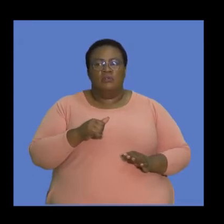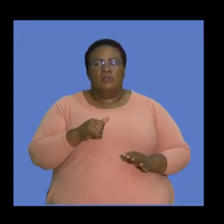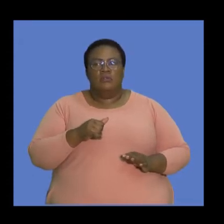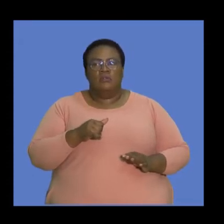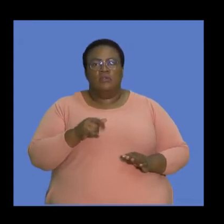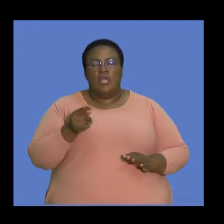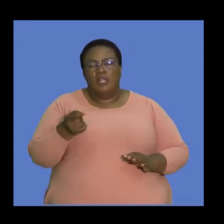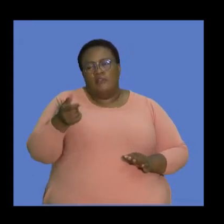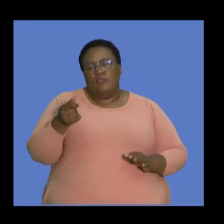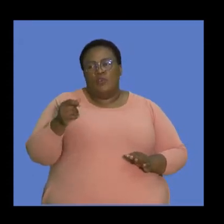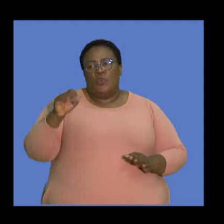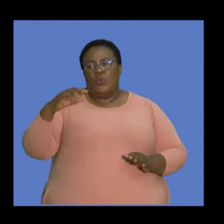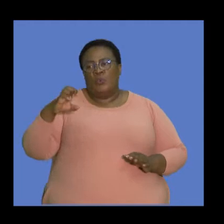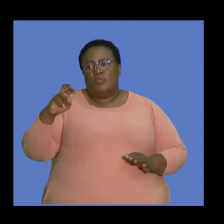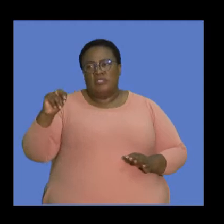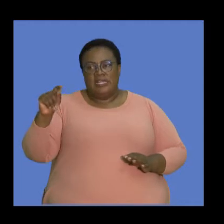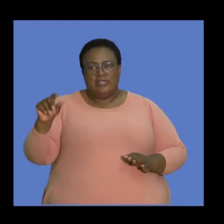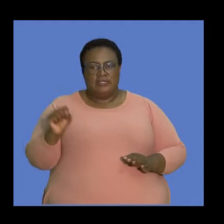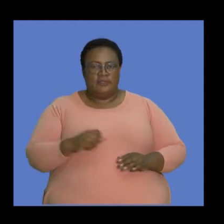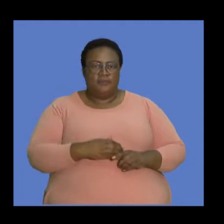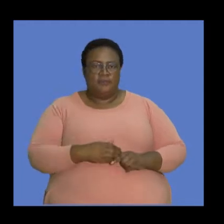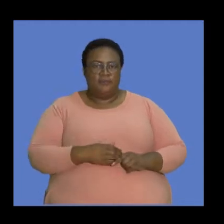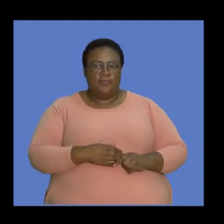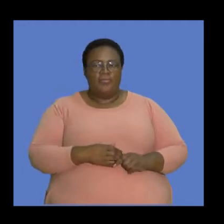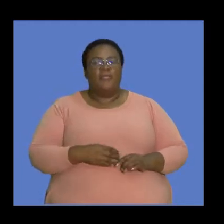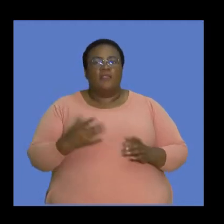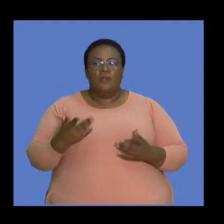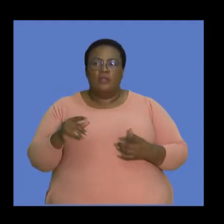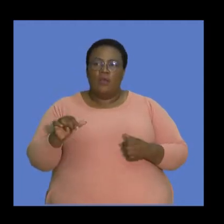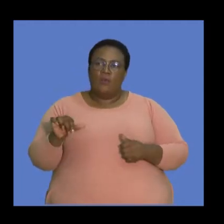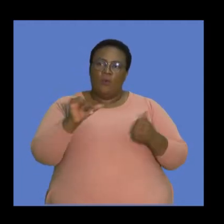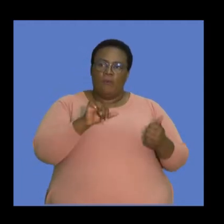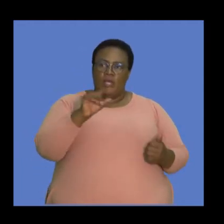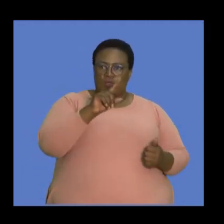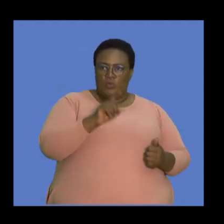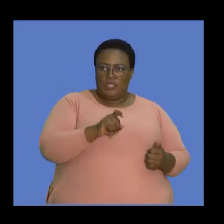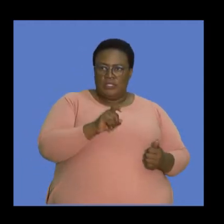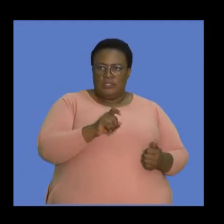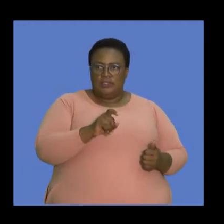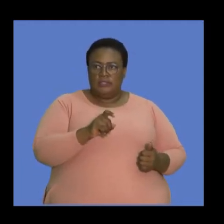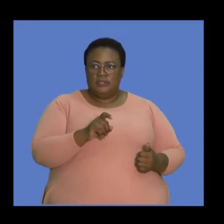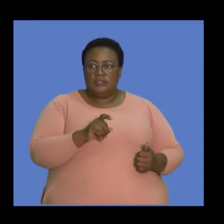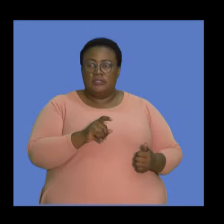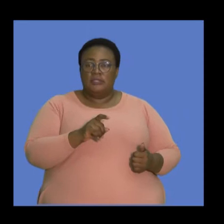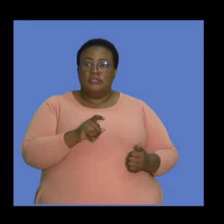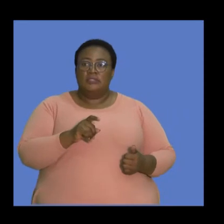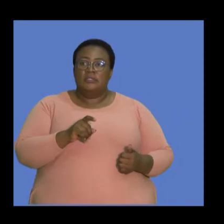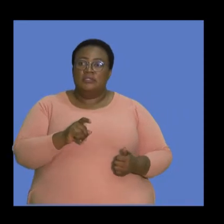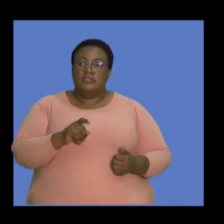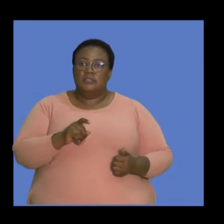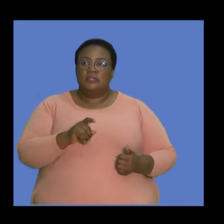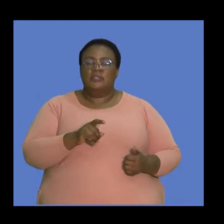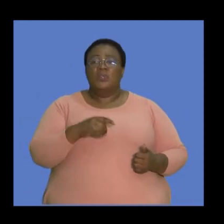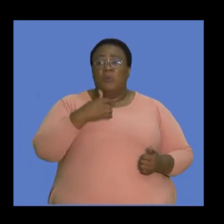26 and a couple of cents after there, right? Now, we go back to our question. Will I be